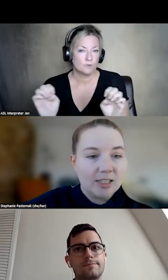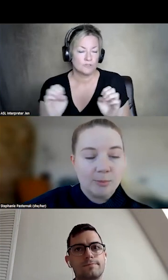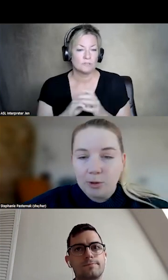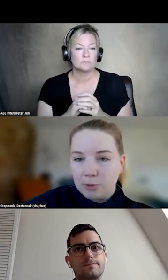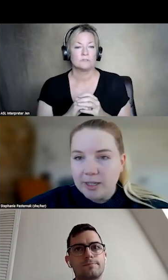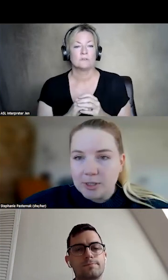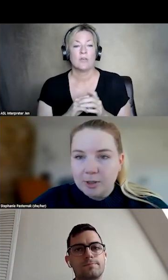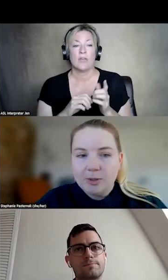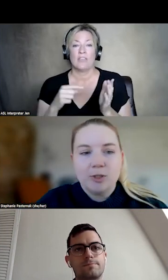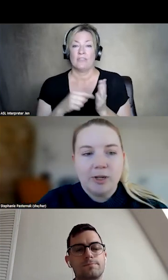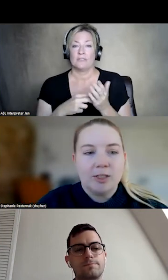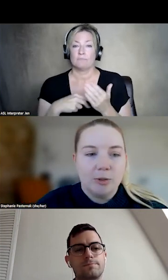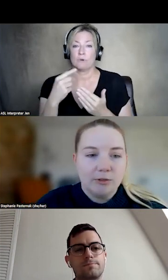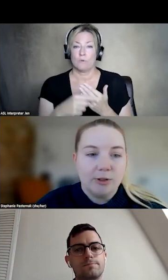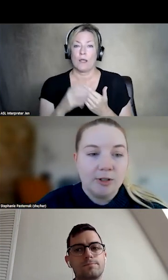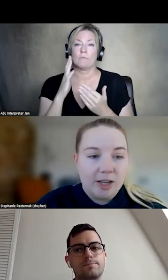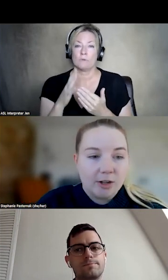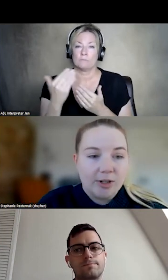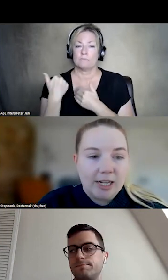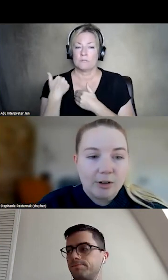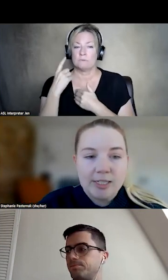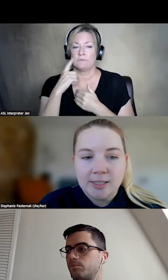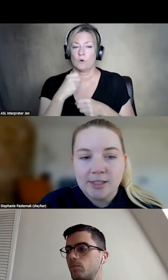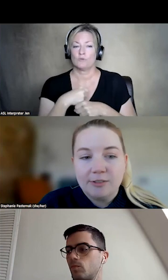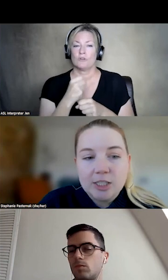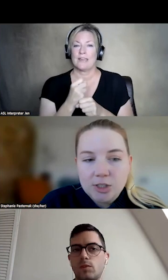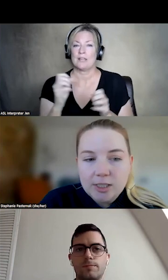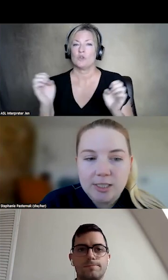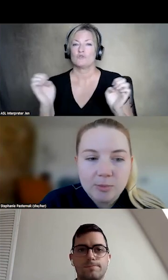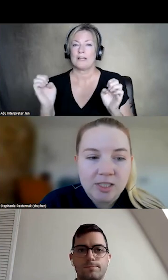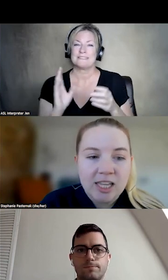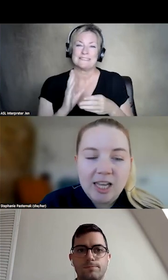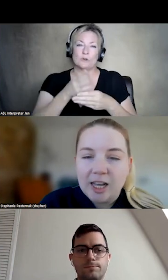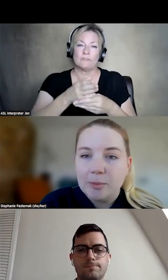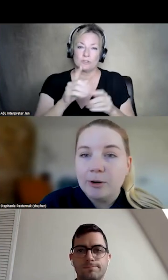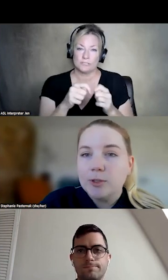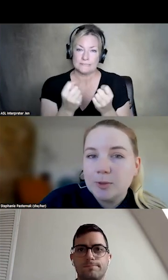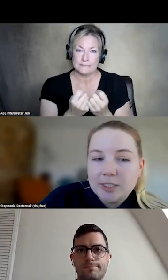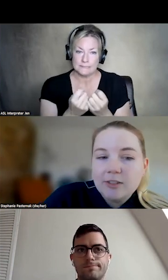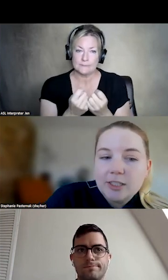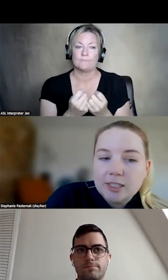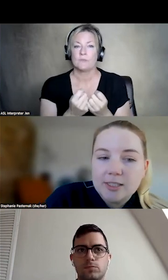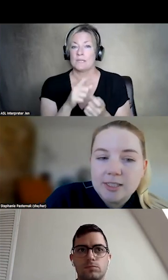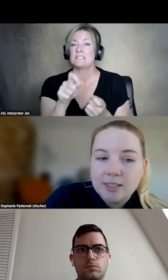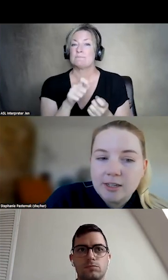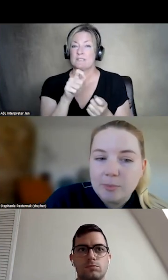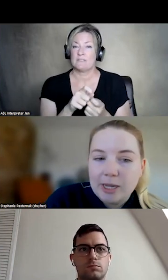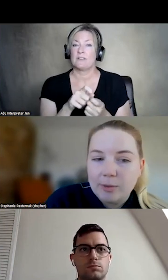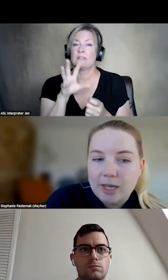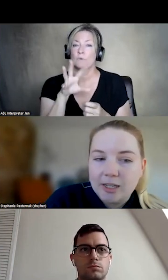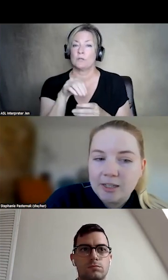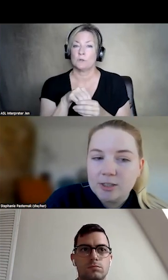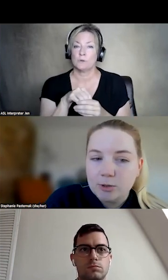And this program is going to be responsible for creating crisis intervention teams that will specifically consist of